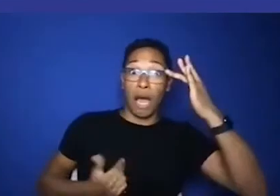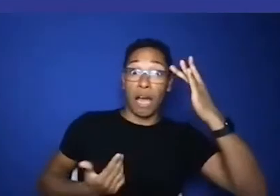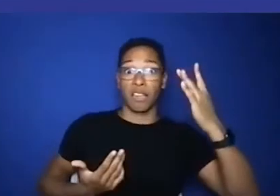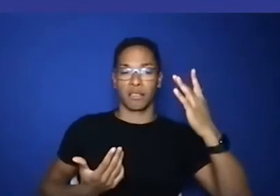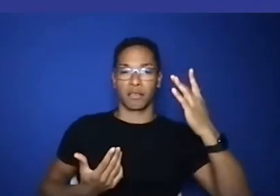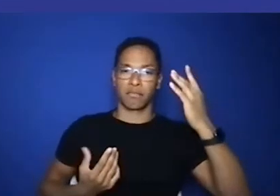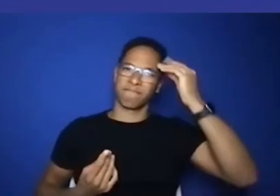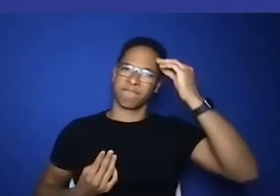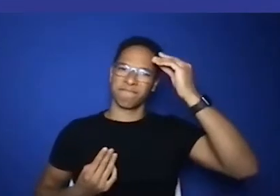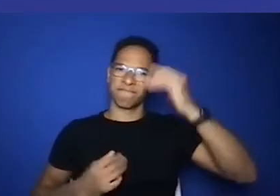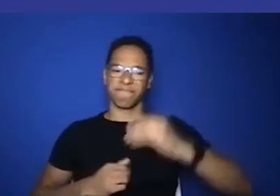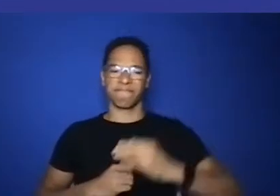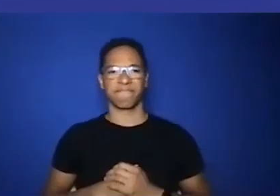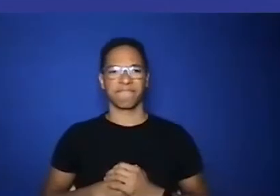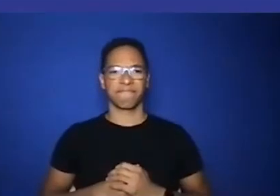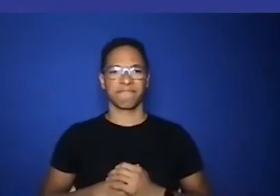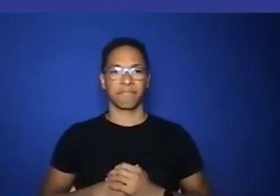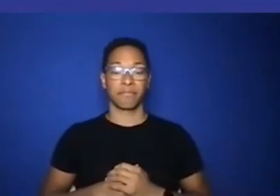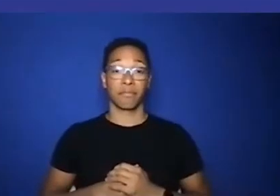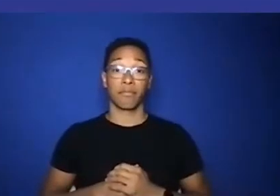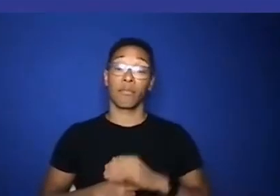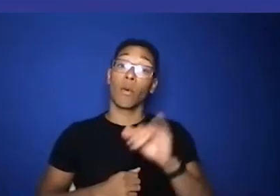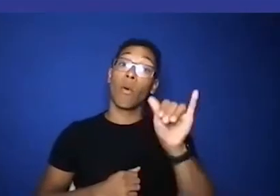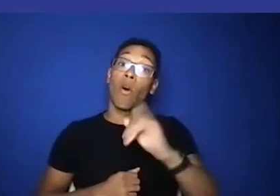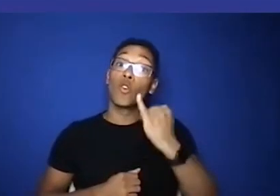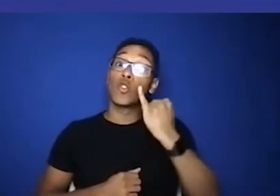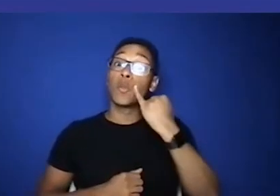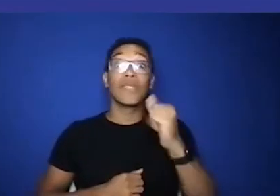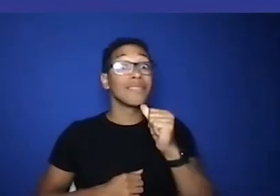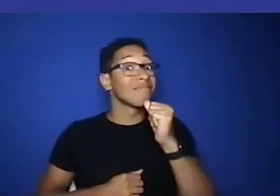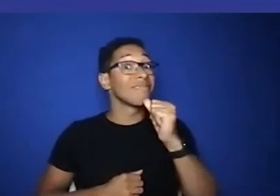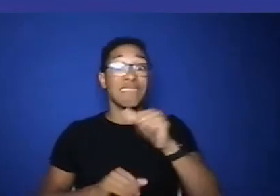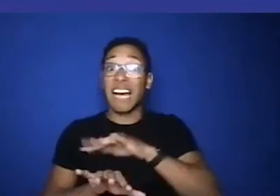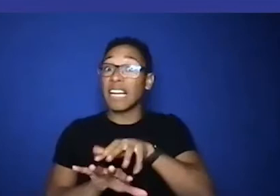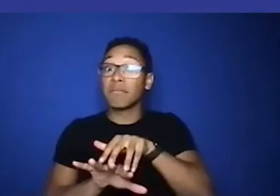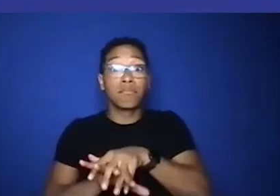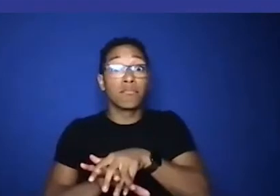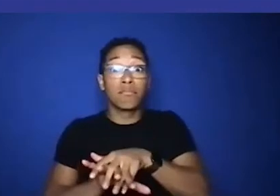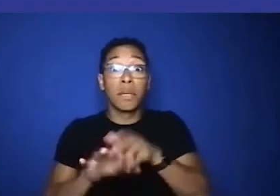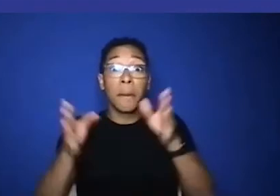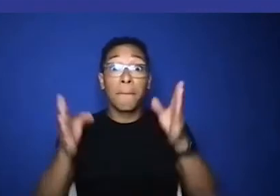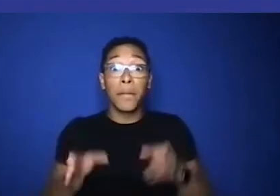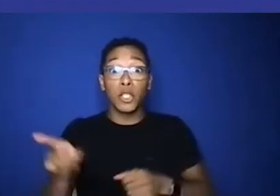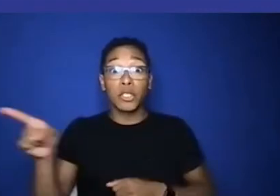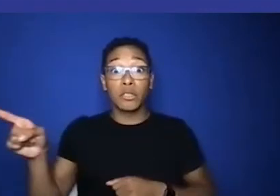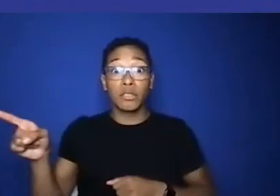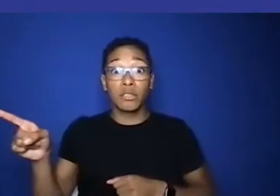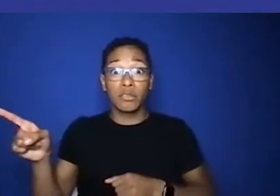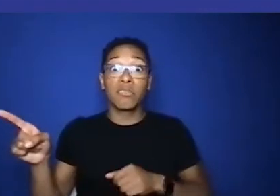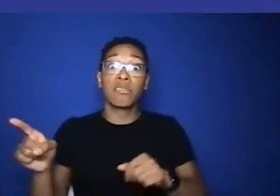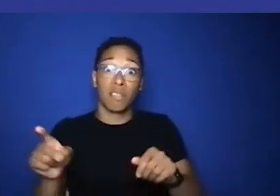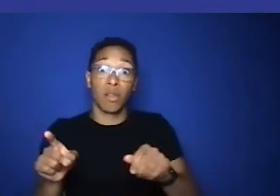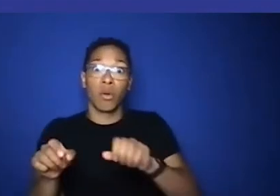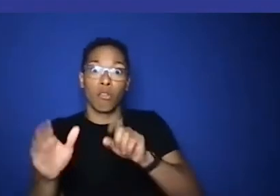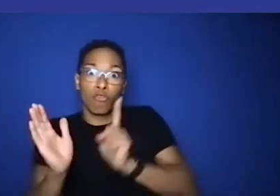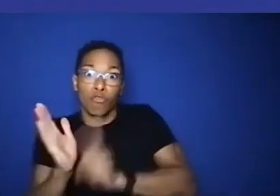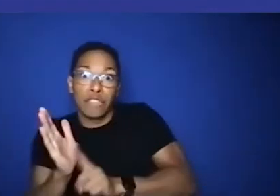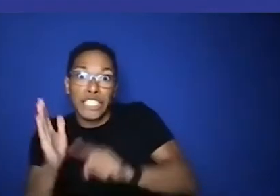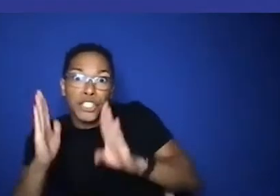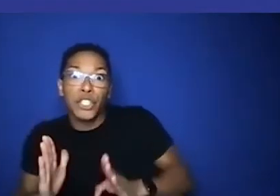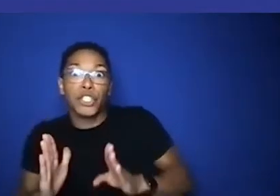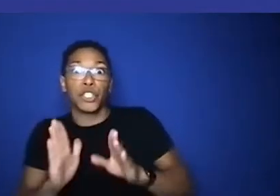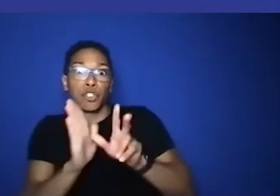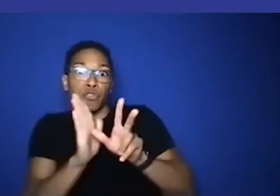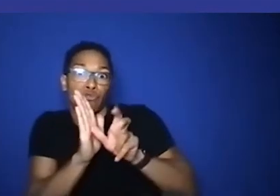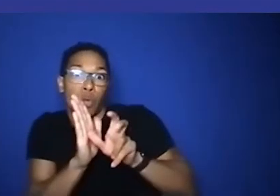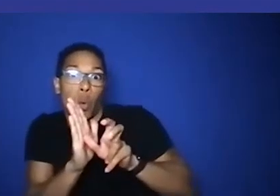what happens when it's the non-Indigenous person, or the person who is doing the recording, becomes the rights holder